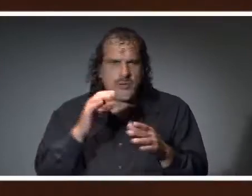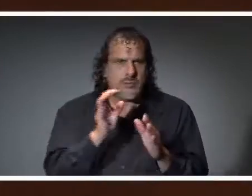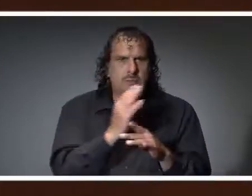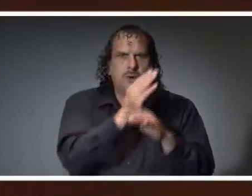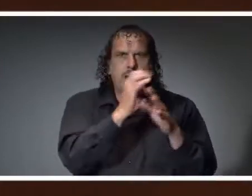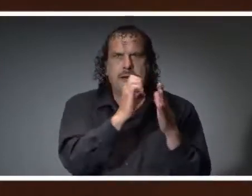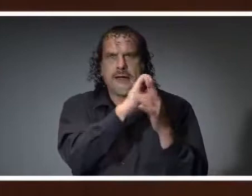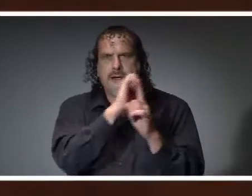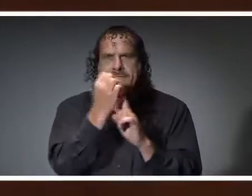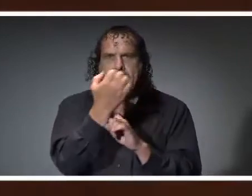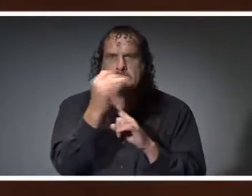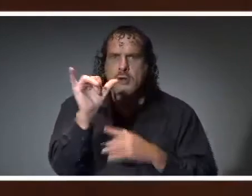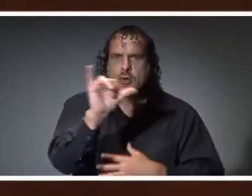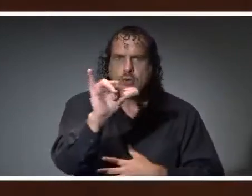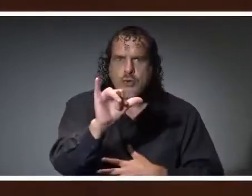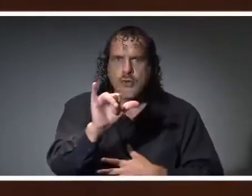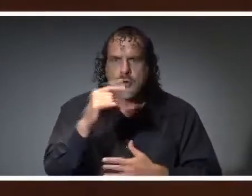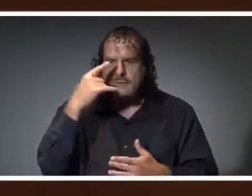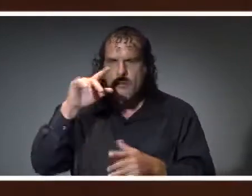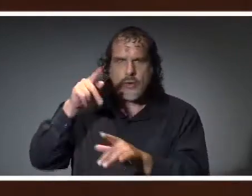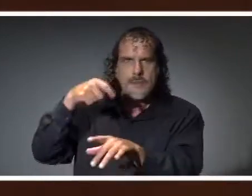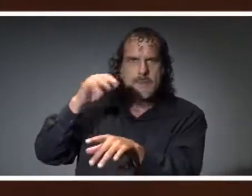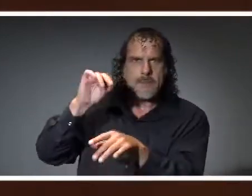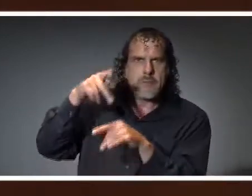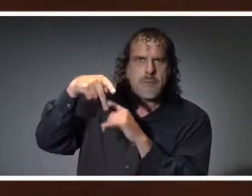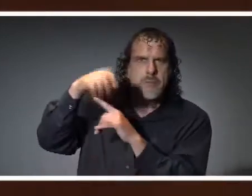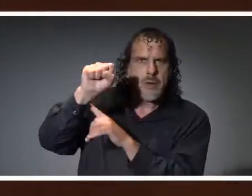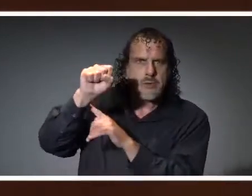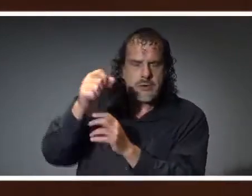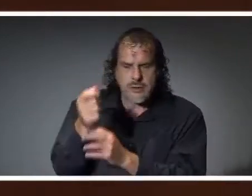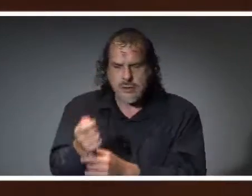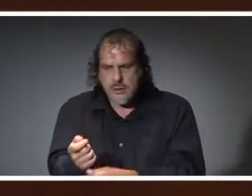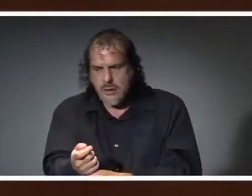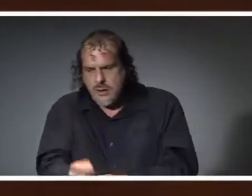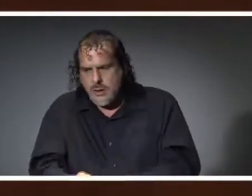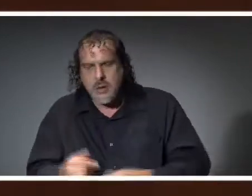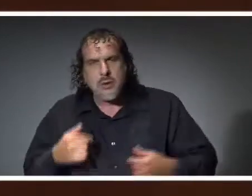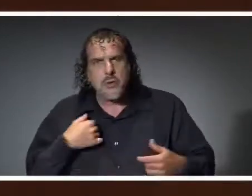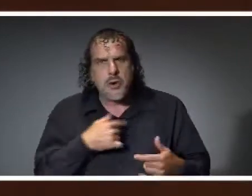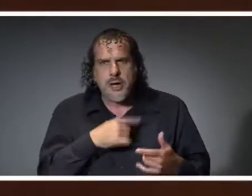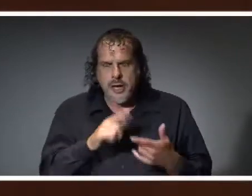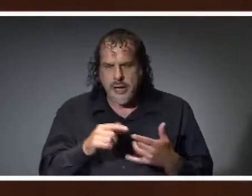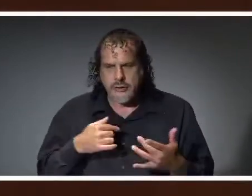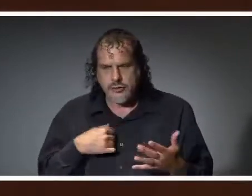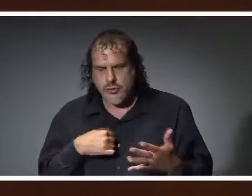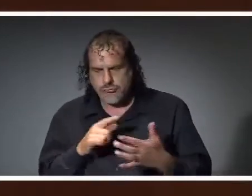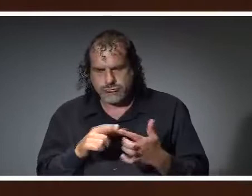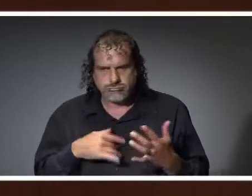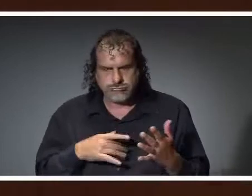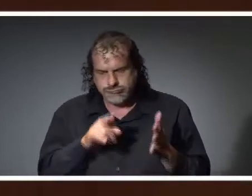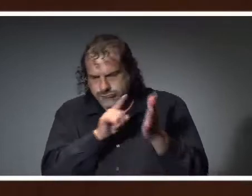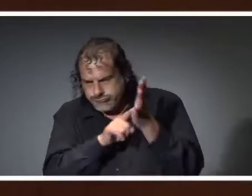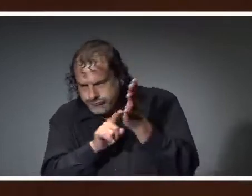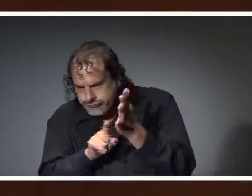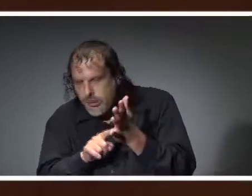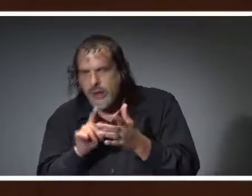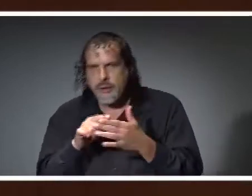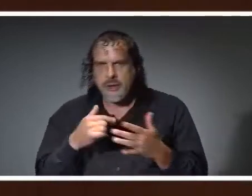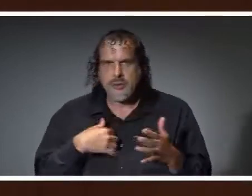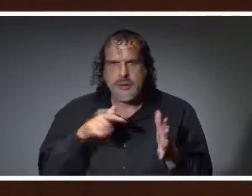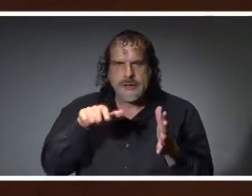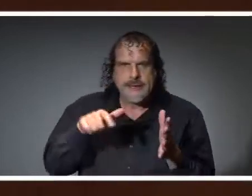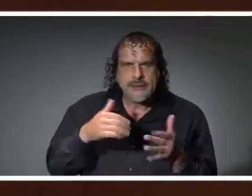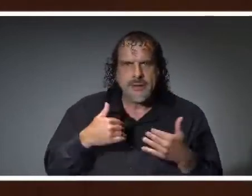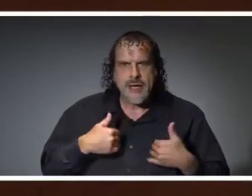pumps. We have to substantiate the sincere need and the facts that are there. I remain